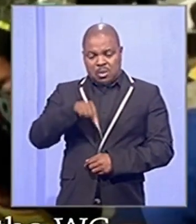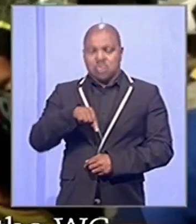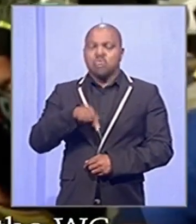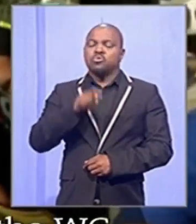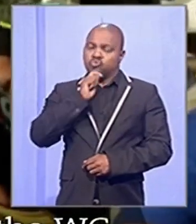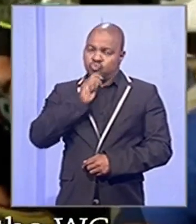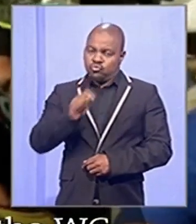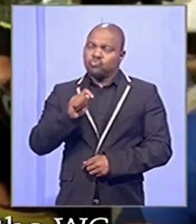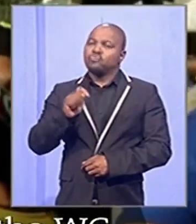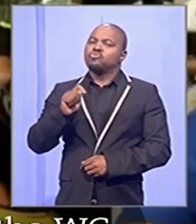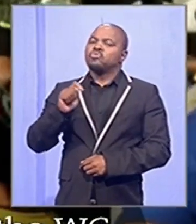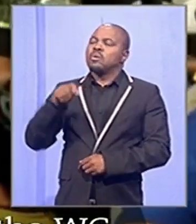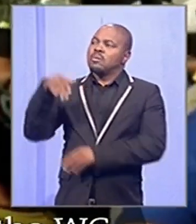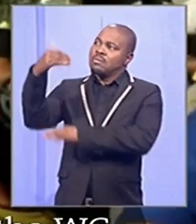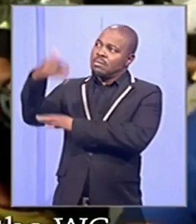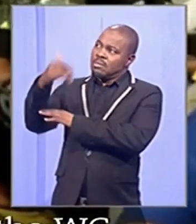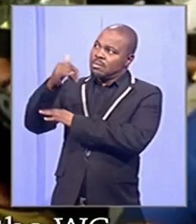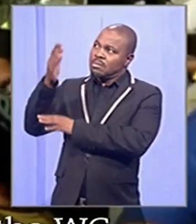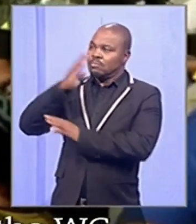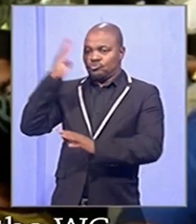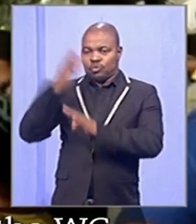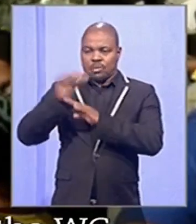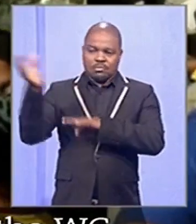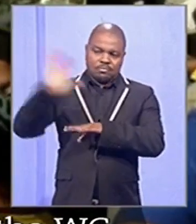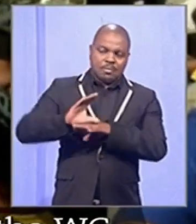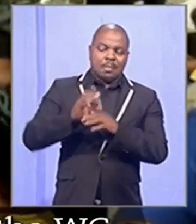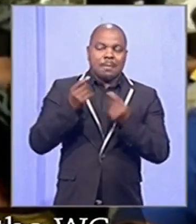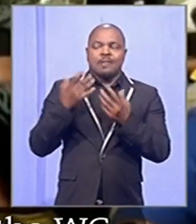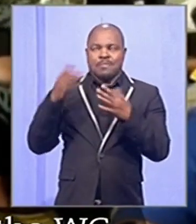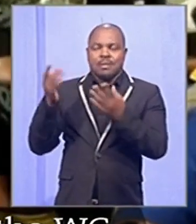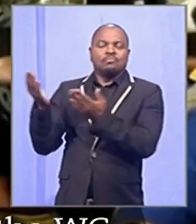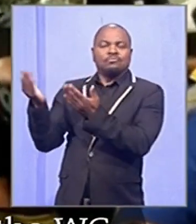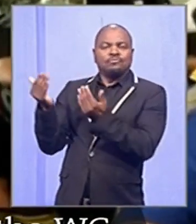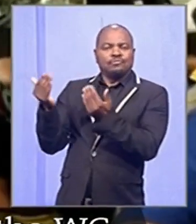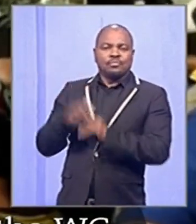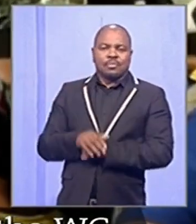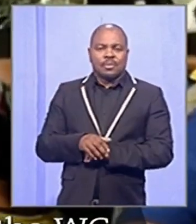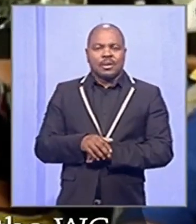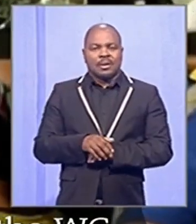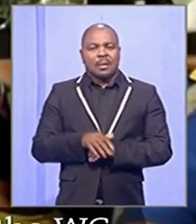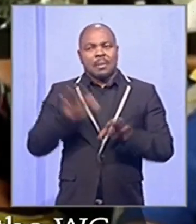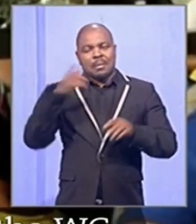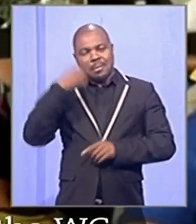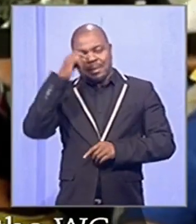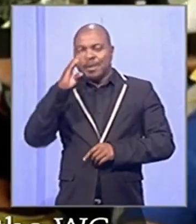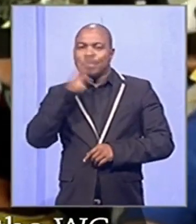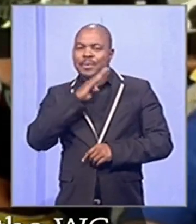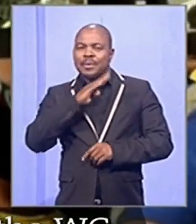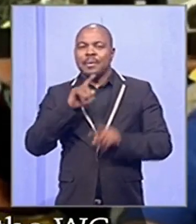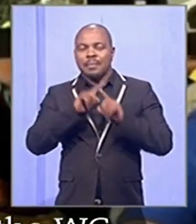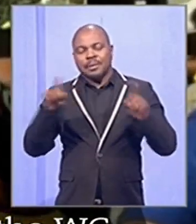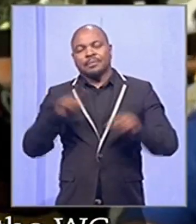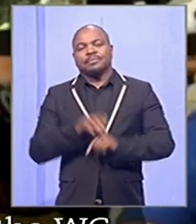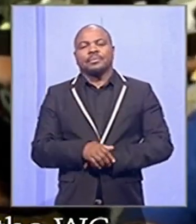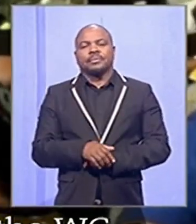think and believe, South Africa has attracted foreign